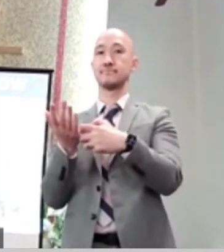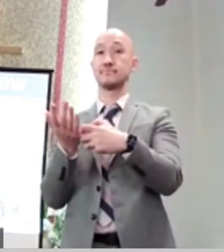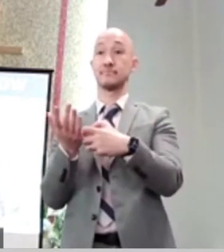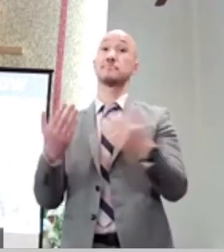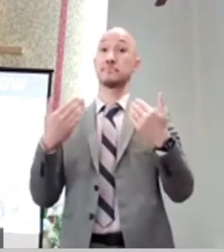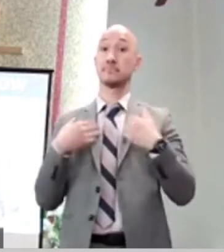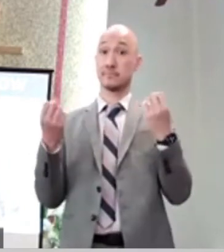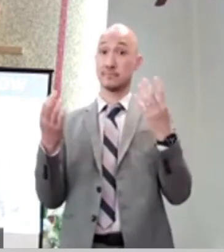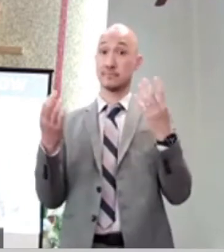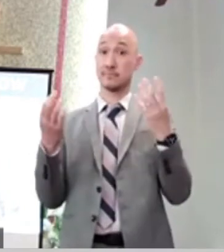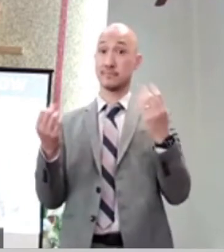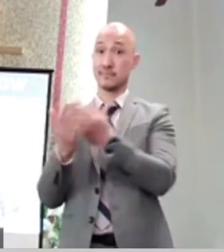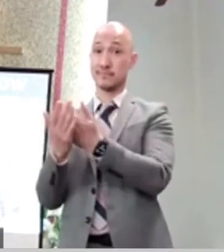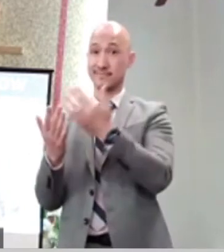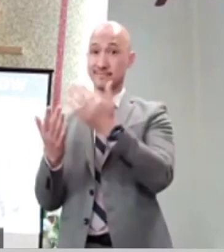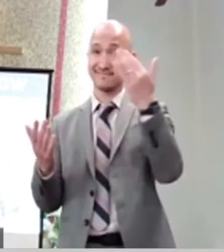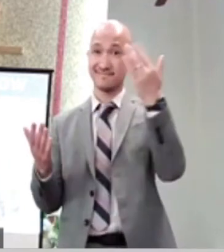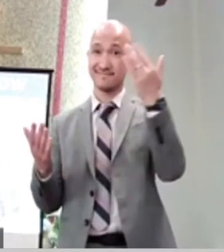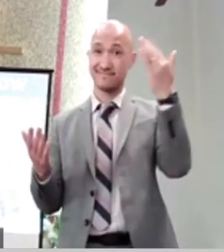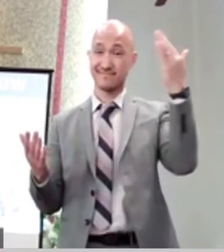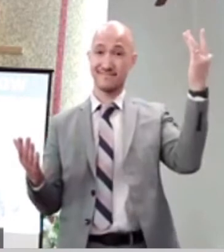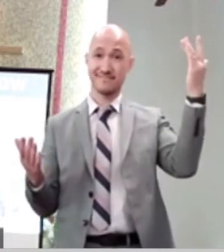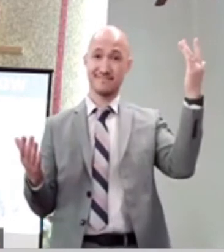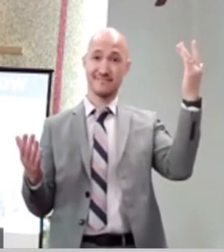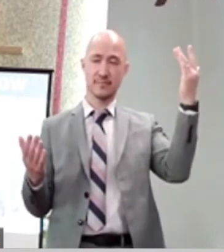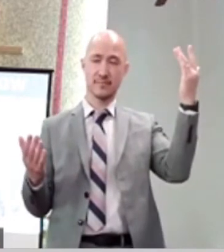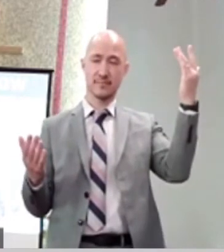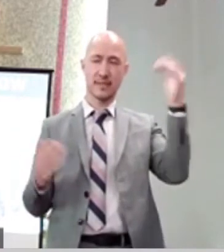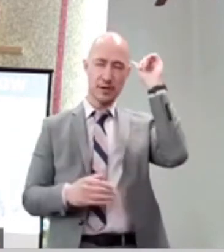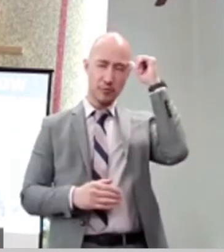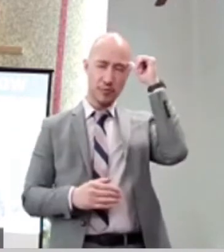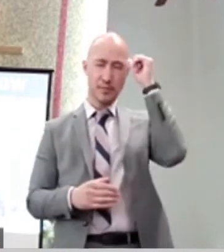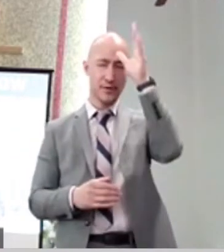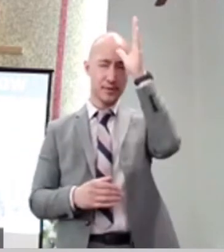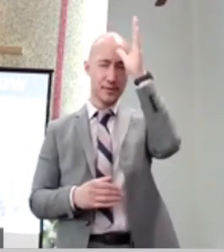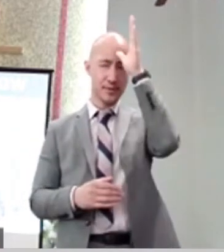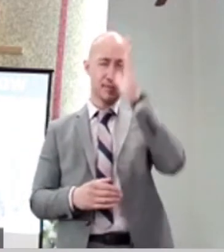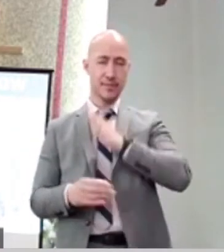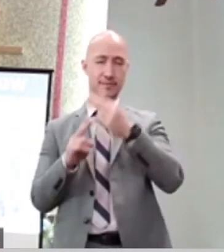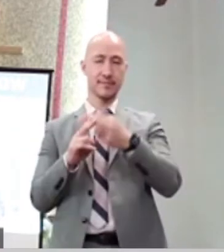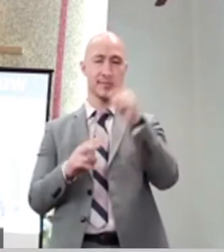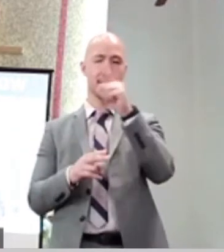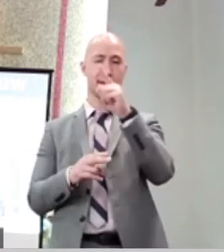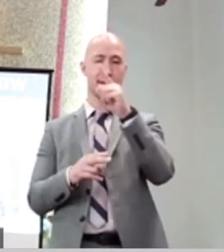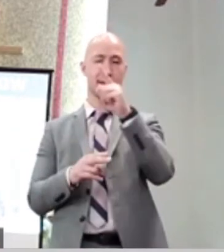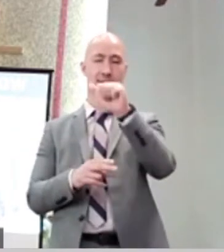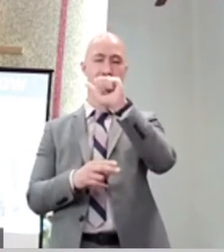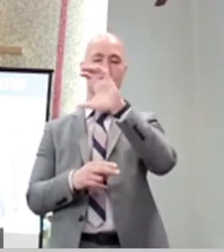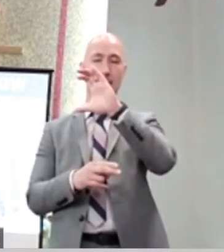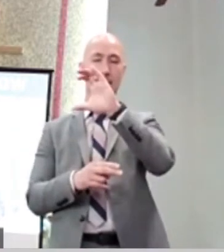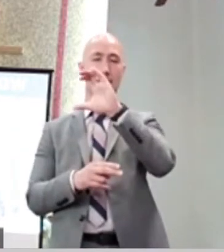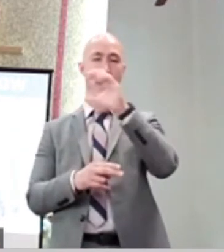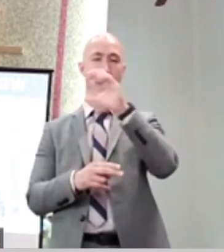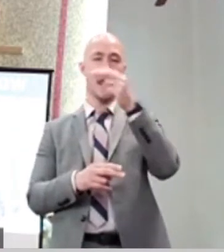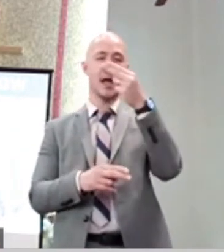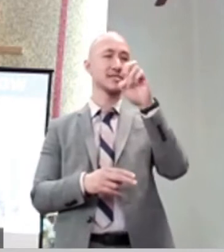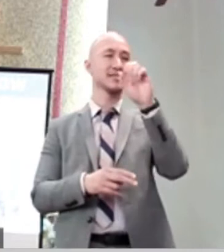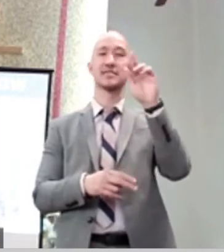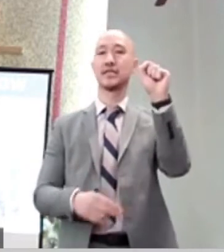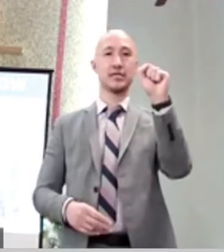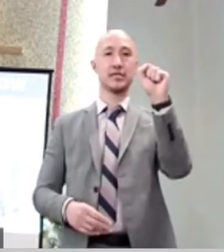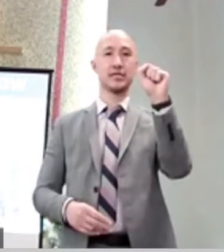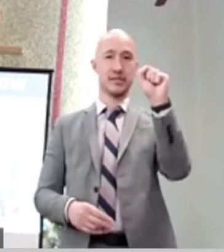comfortably. Remember Zacchaeus? Zacchaeus, the little guy, he was a tax collector too. And he meets Jesus later on. We're probably going